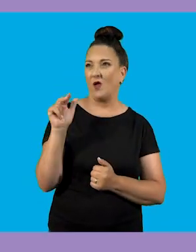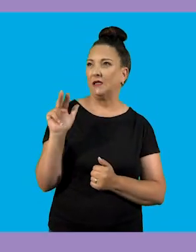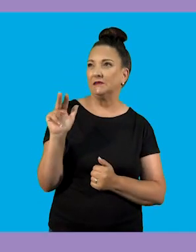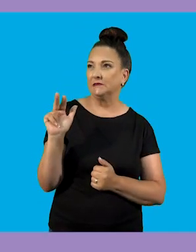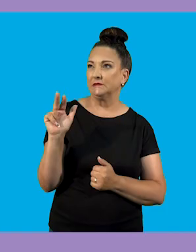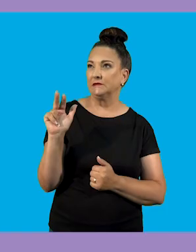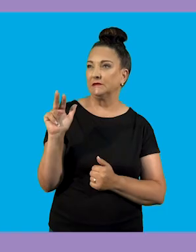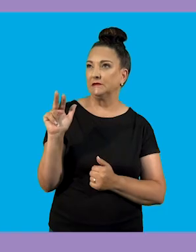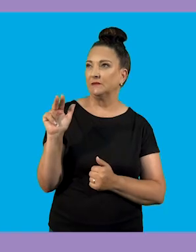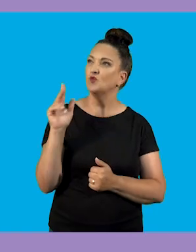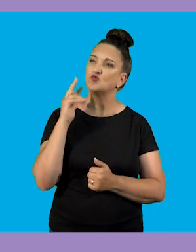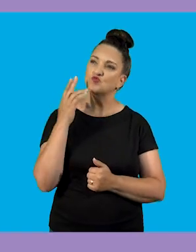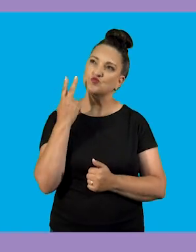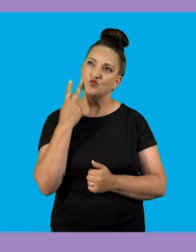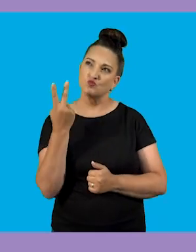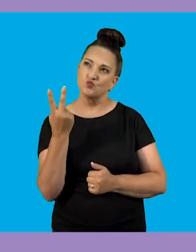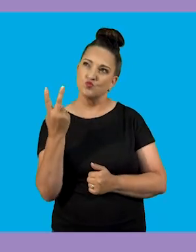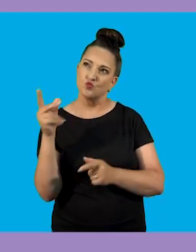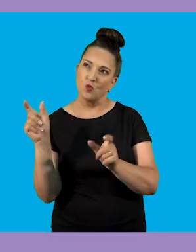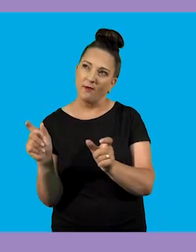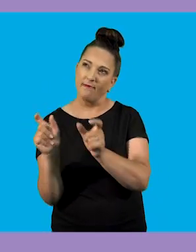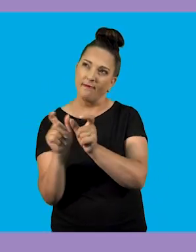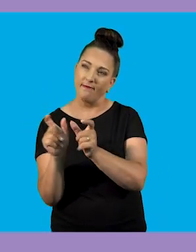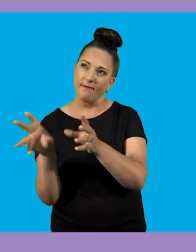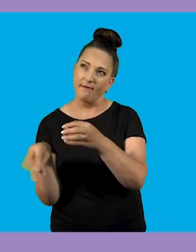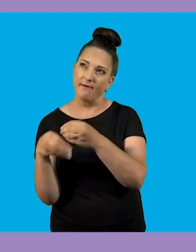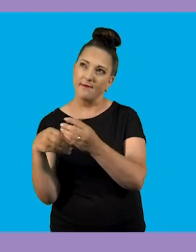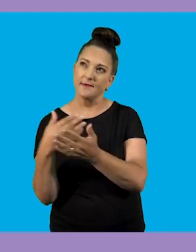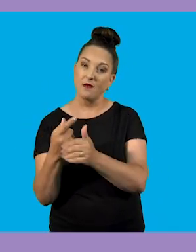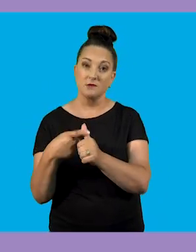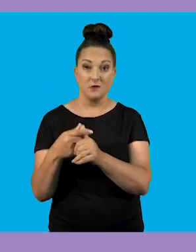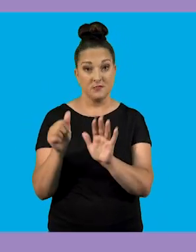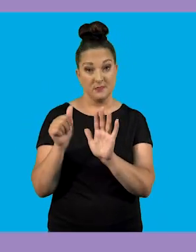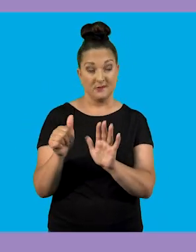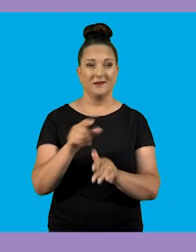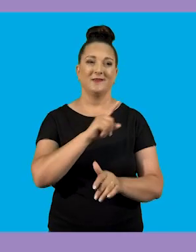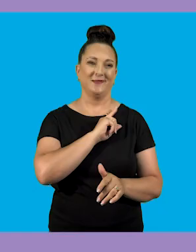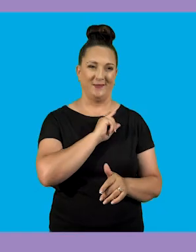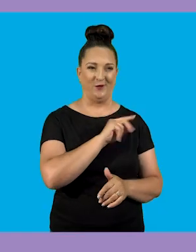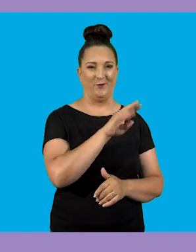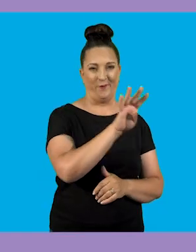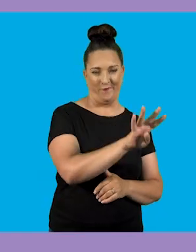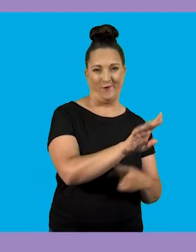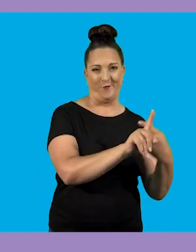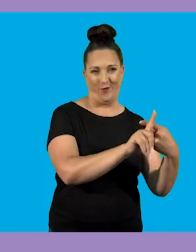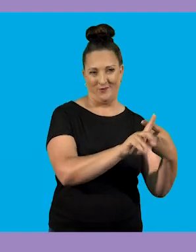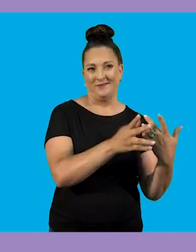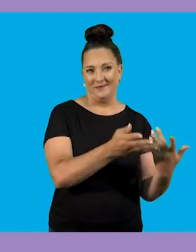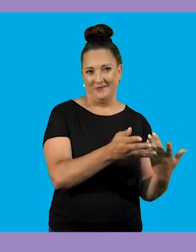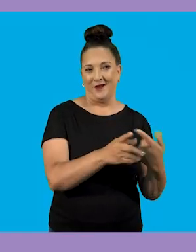factors of 8 that when added give us 6. So that is going to be a positive